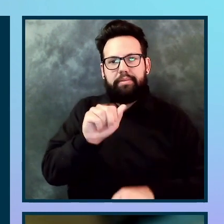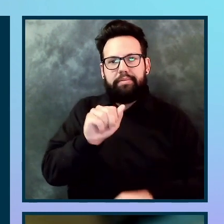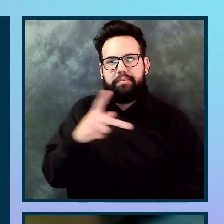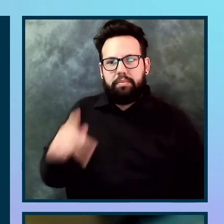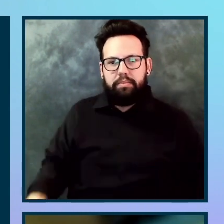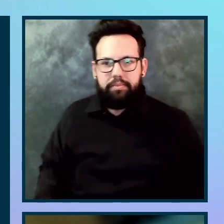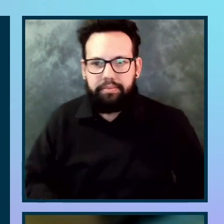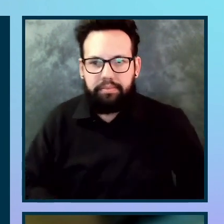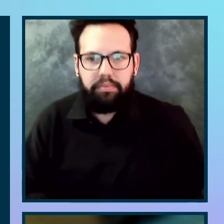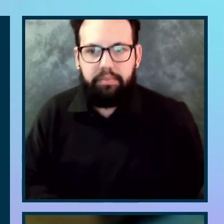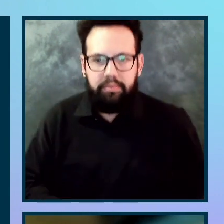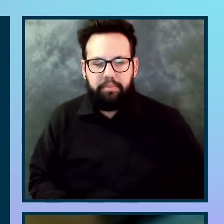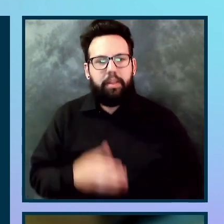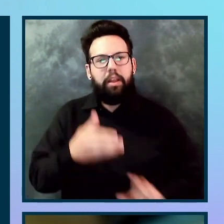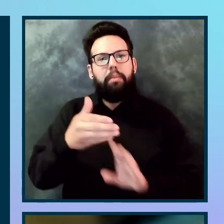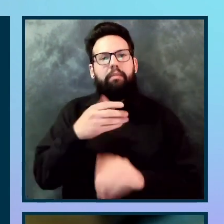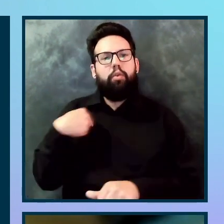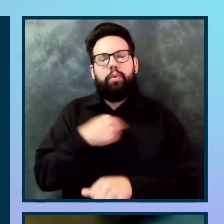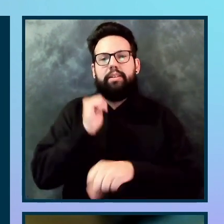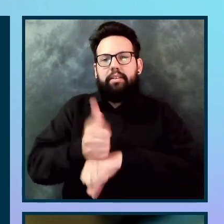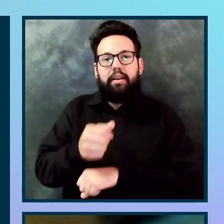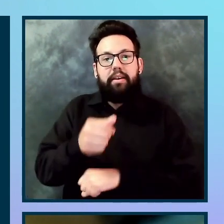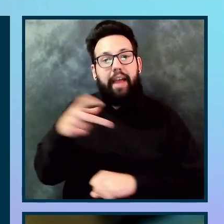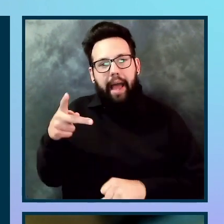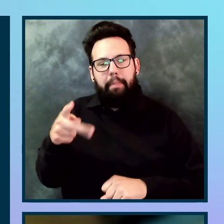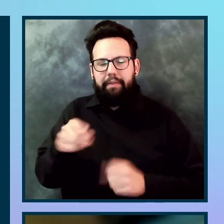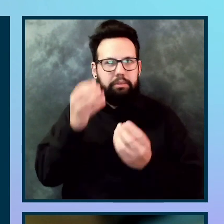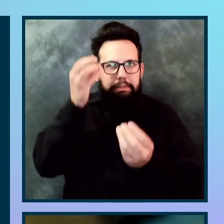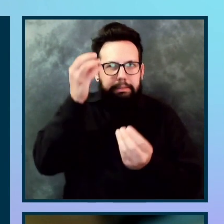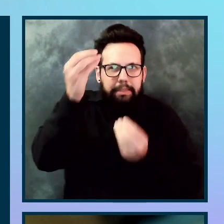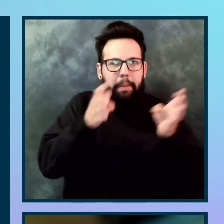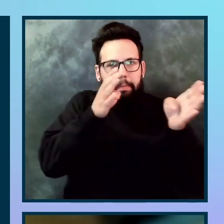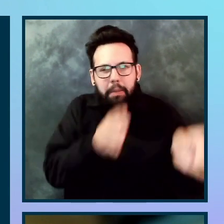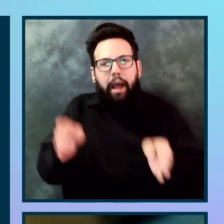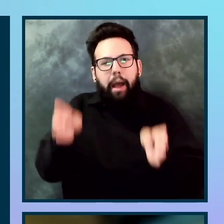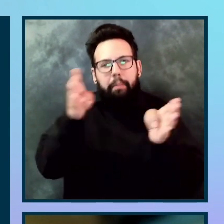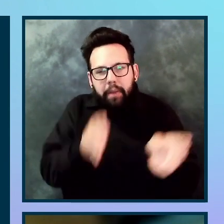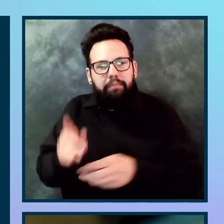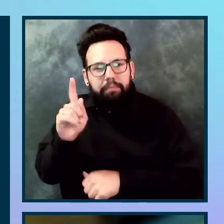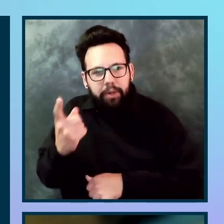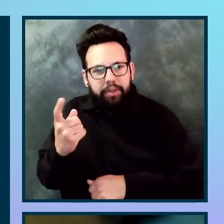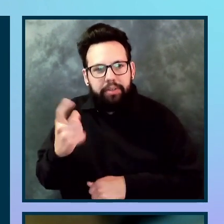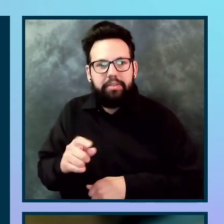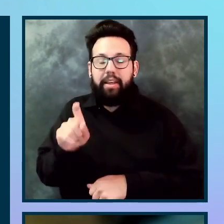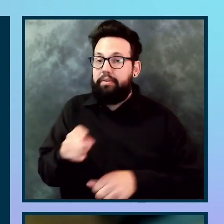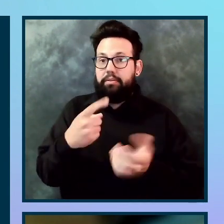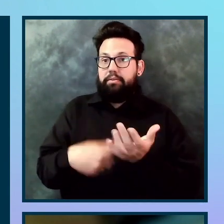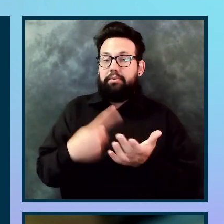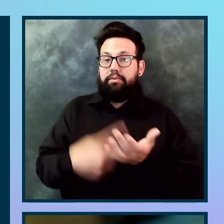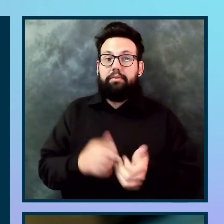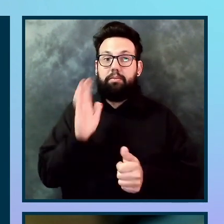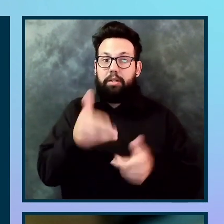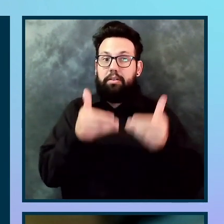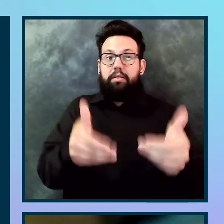create any XR application, we have a lot to think about. We need to figure out, are we going to do AR, VR,